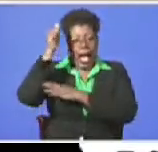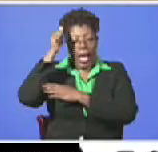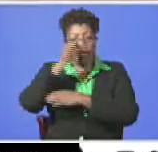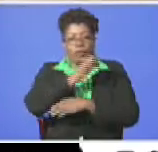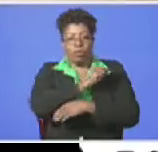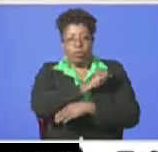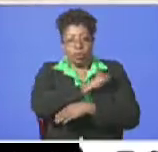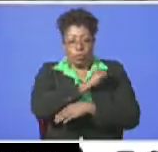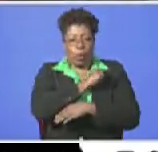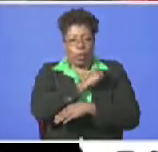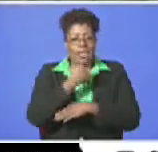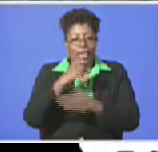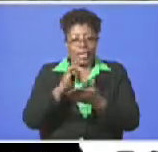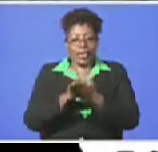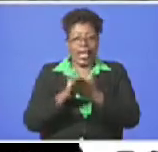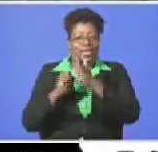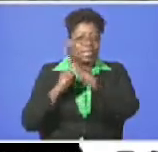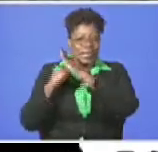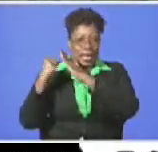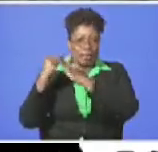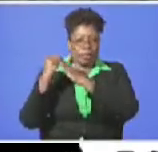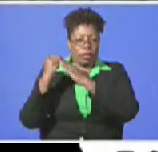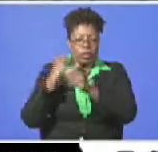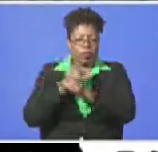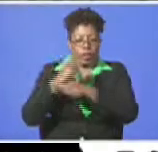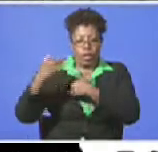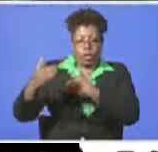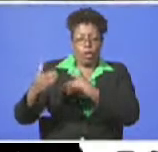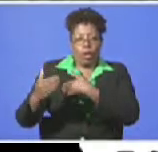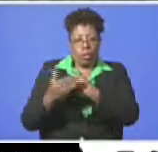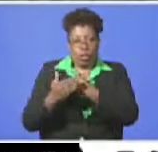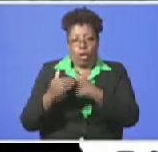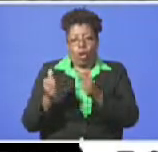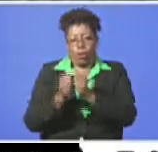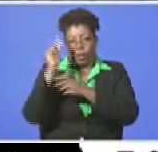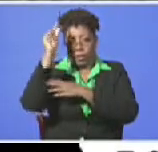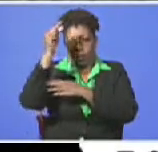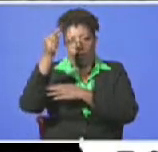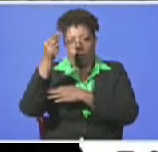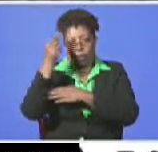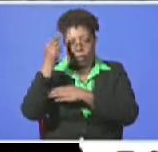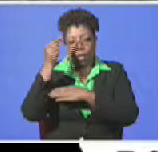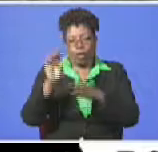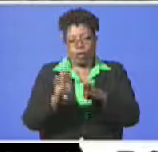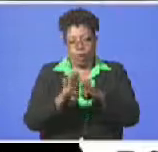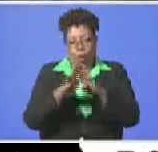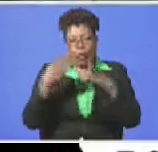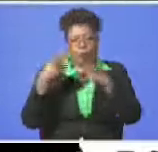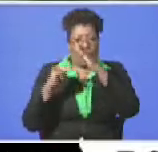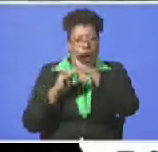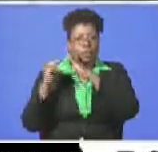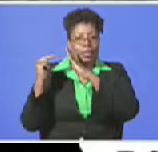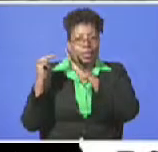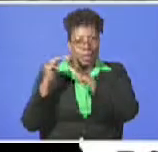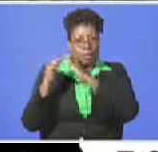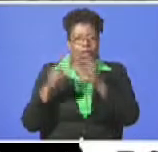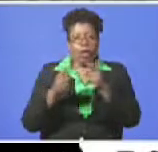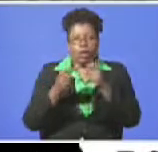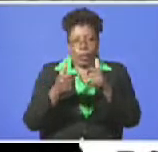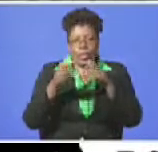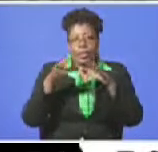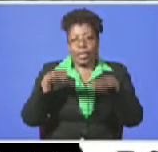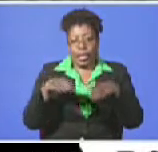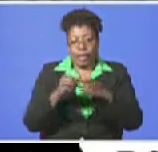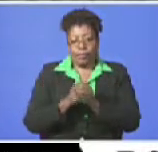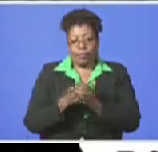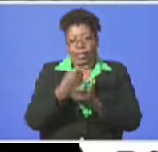indicated in a press release that Sandals officials have been working closely with the government to open their doors as quickly as possible, and